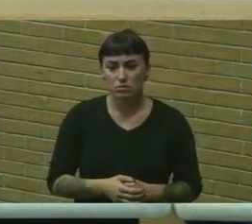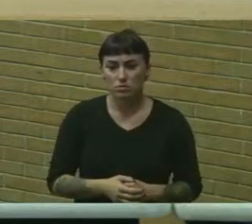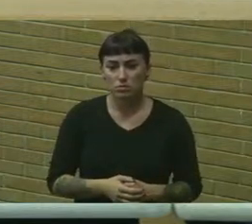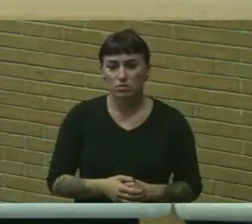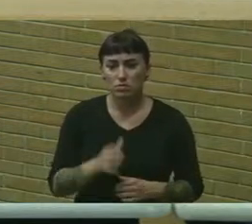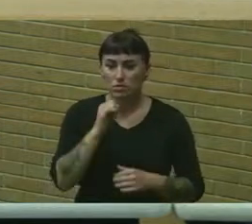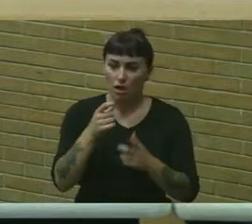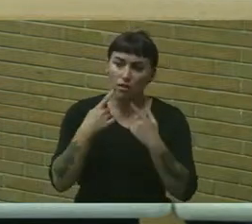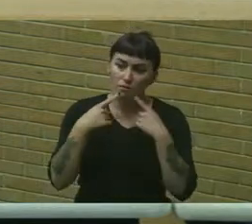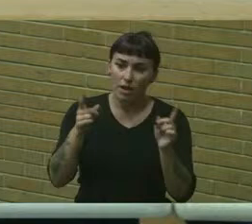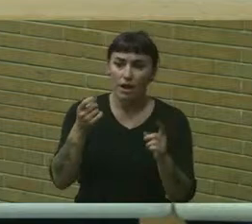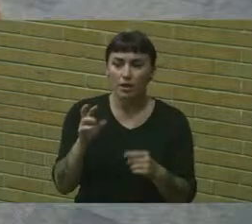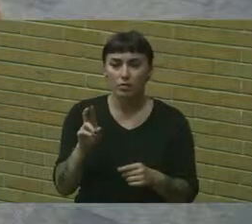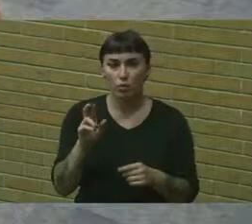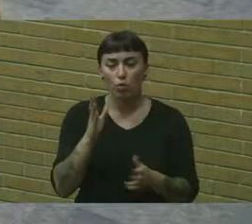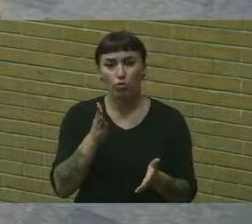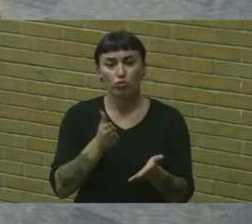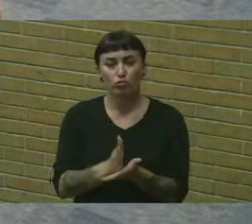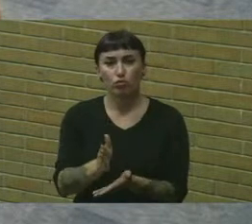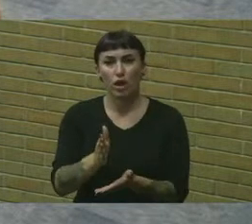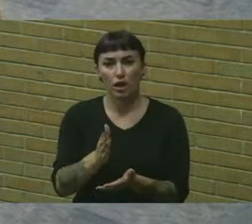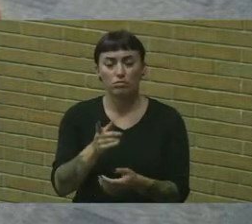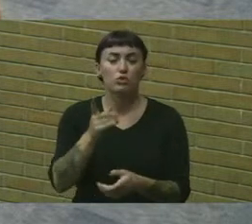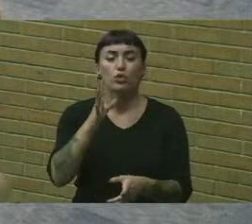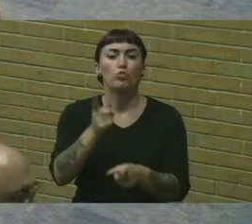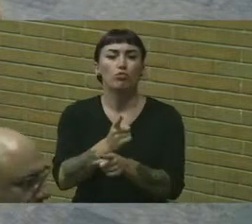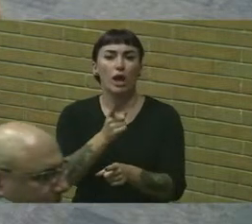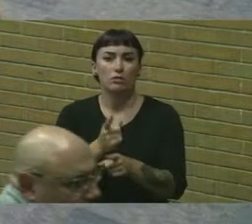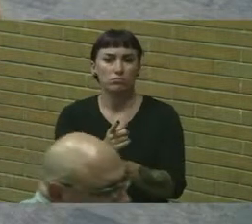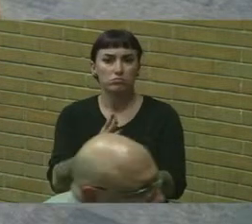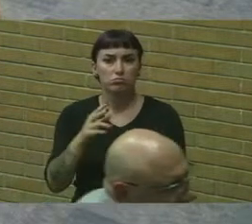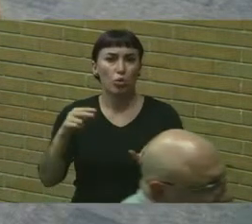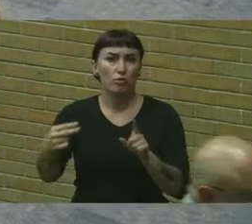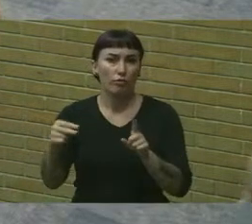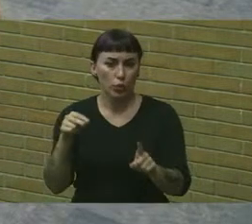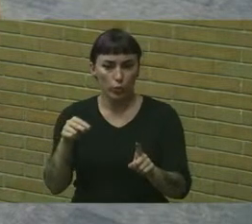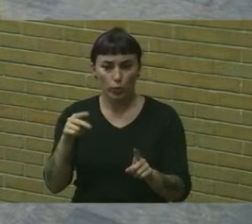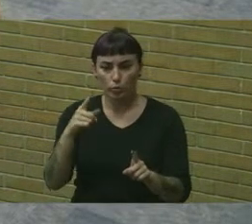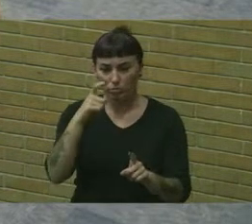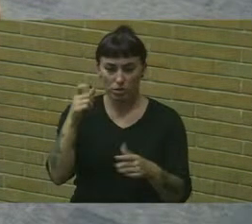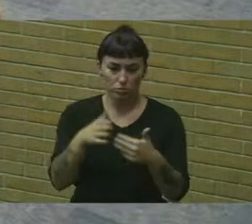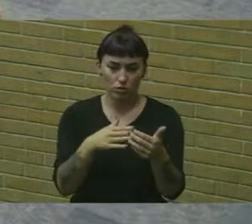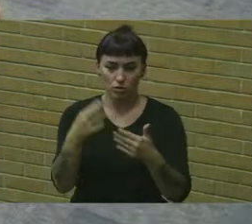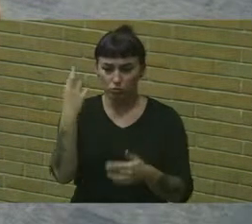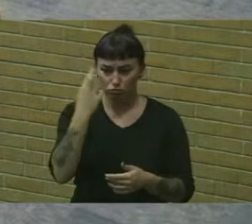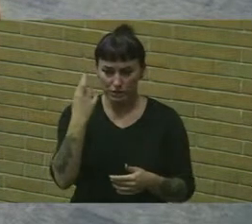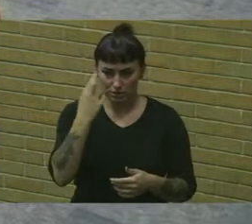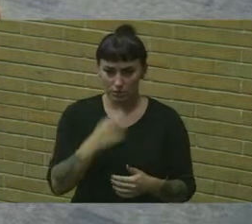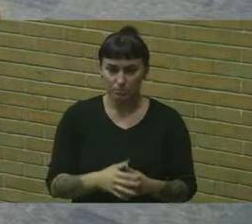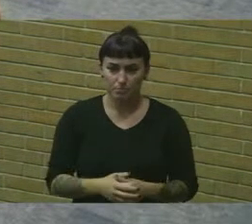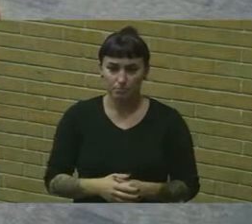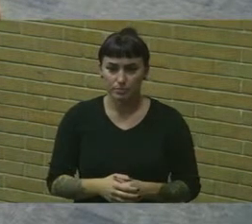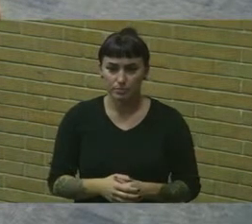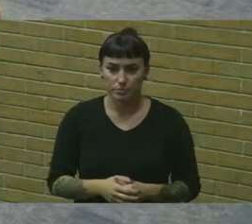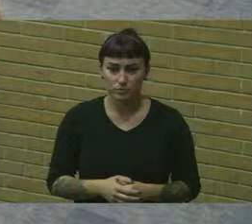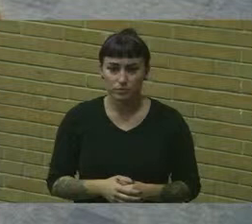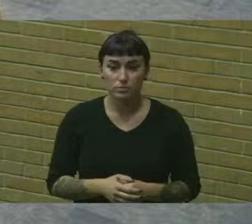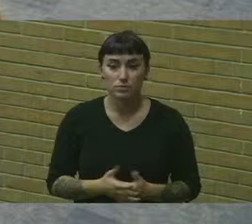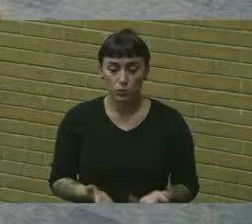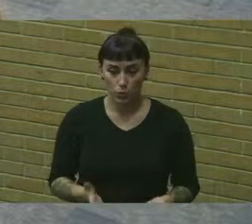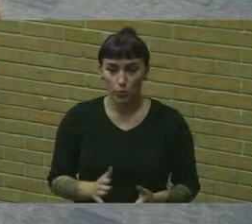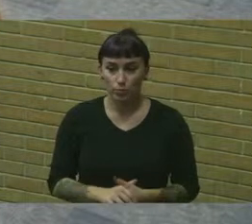effective or the right point of view because of whatever reason.